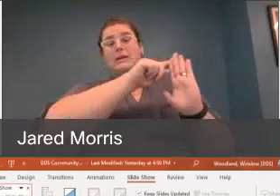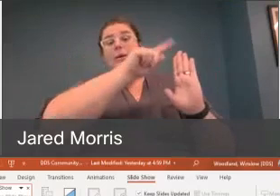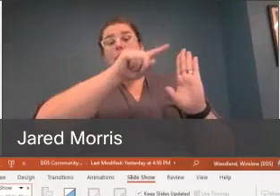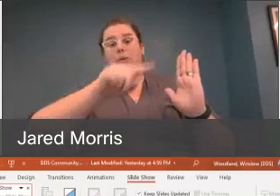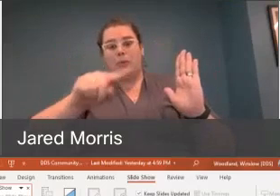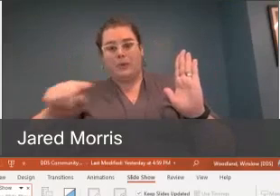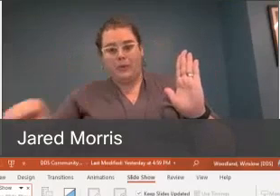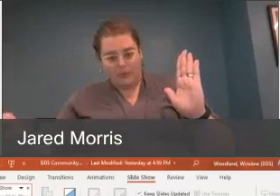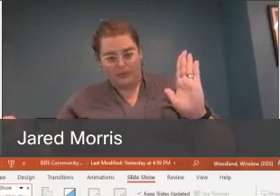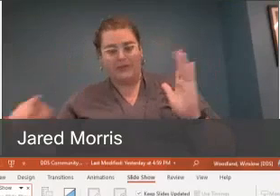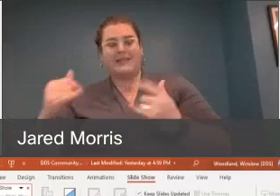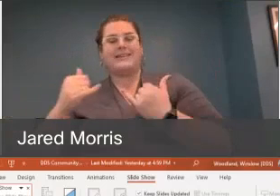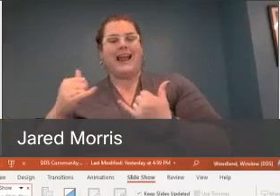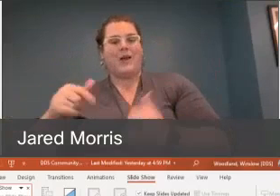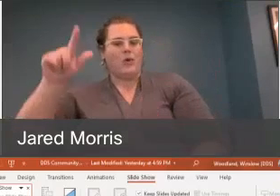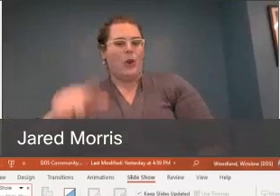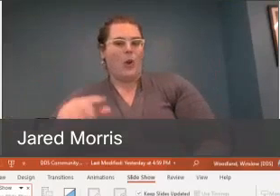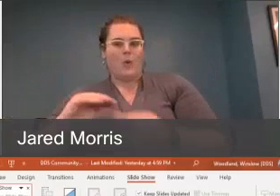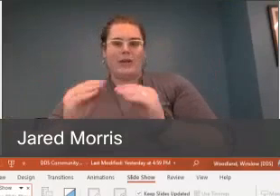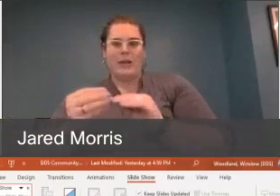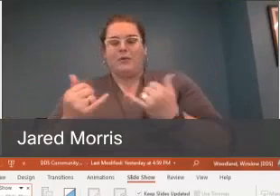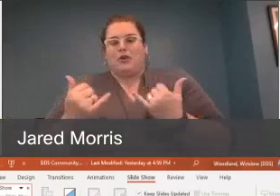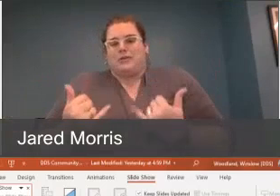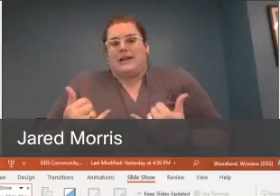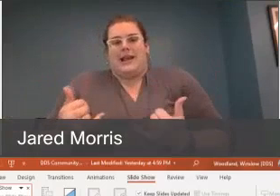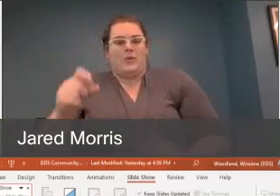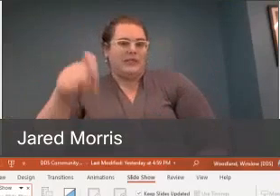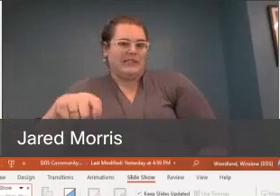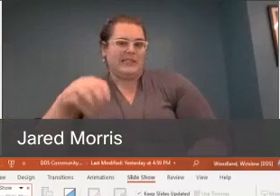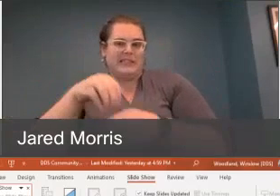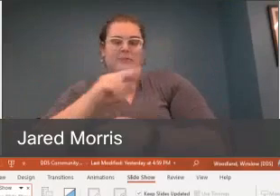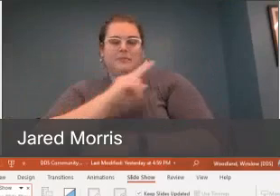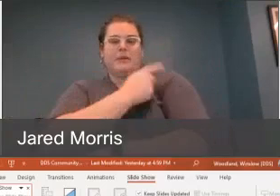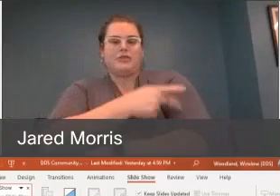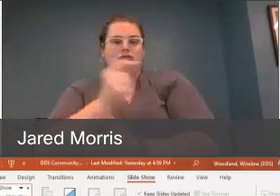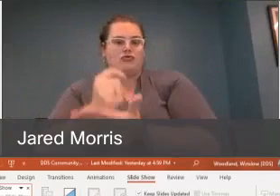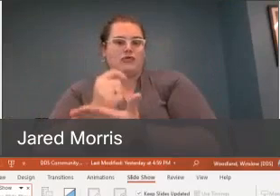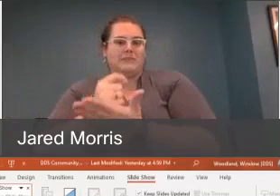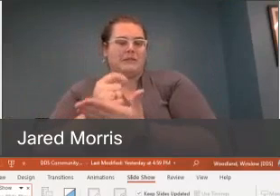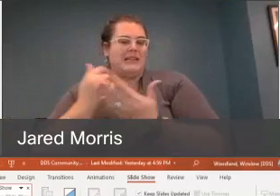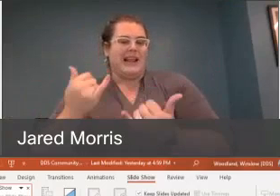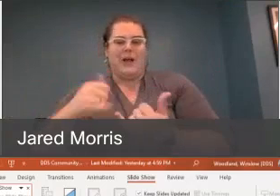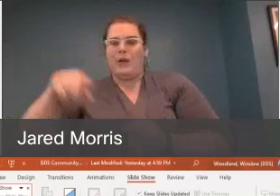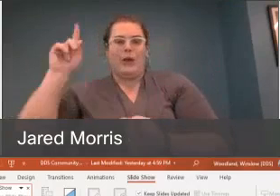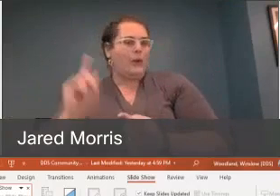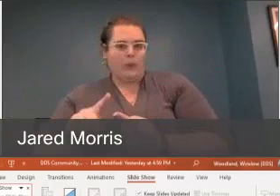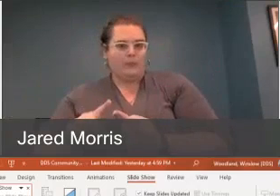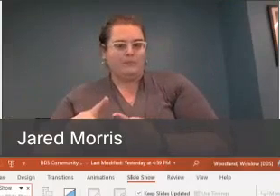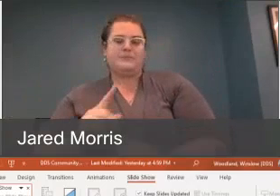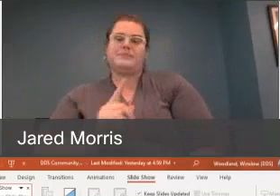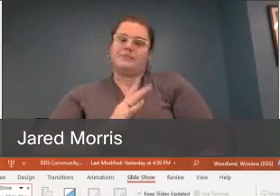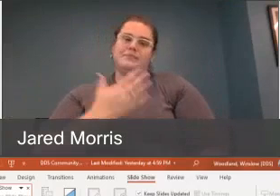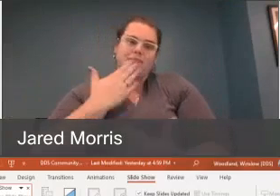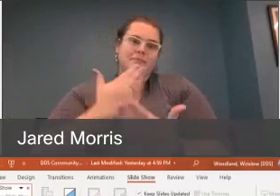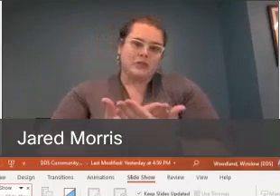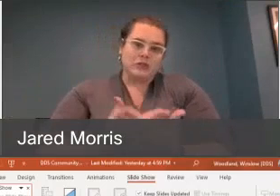of needing to use inpatient treatment. In terms of overall death rate,